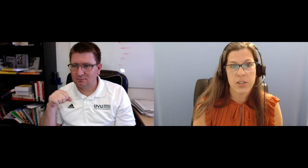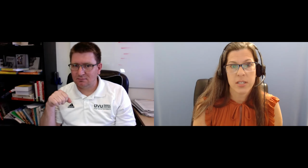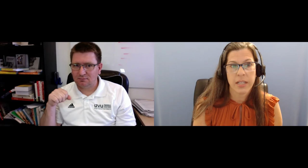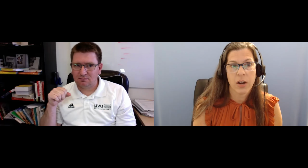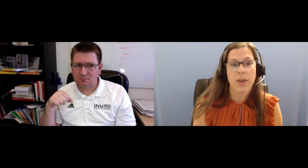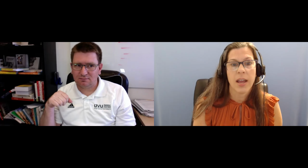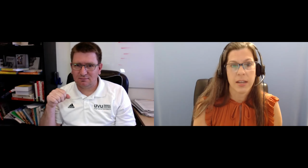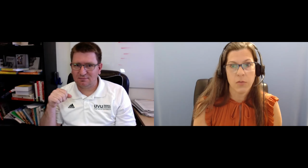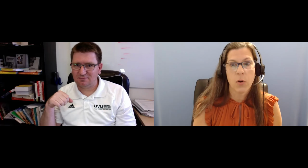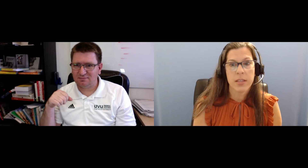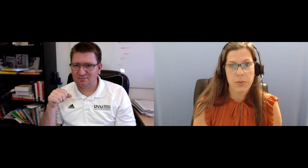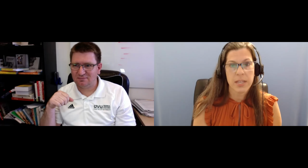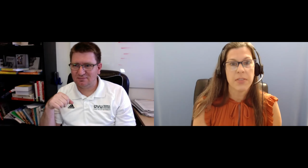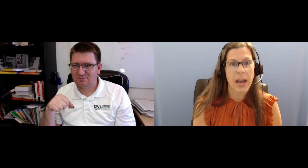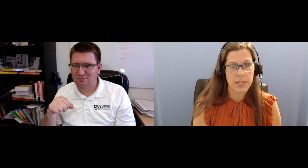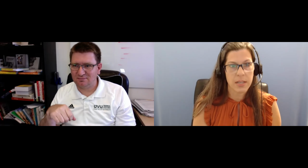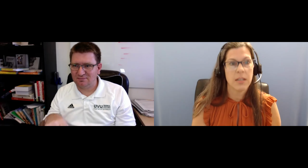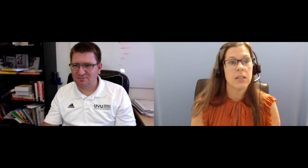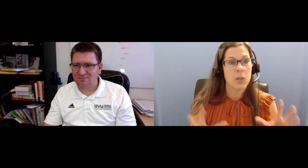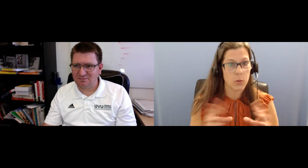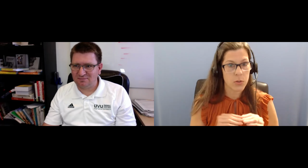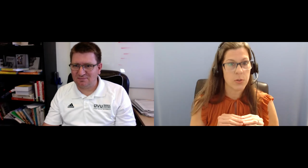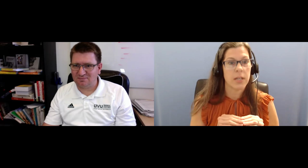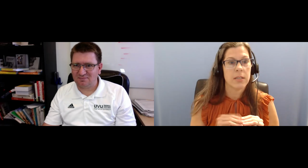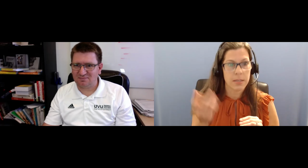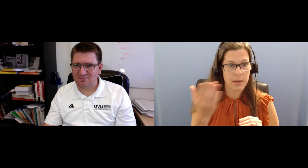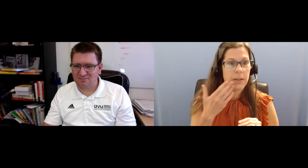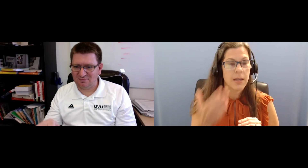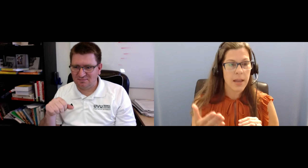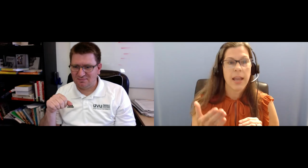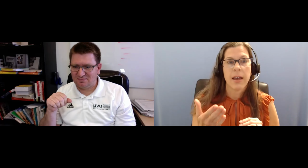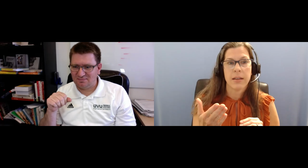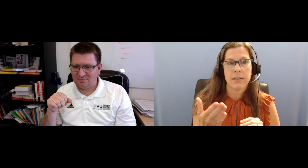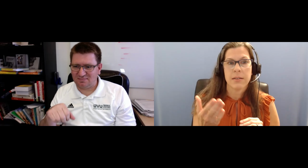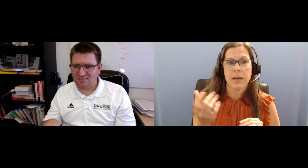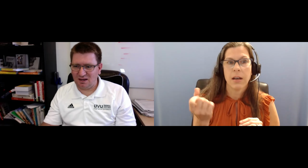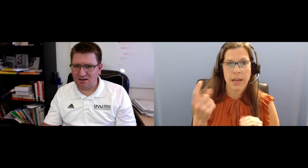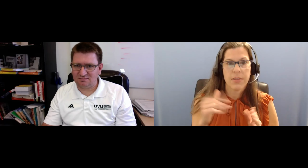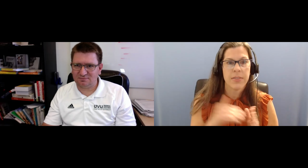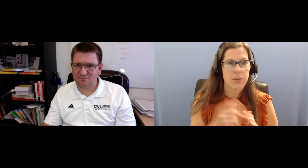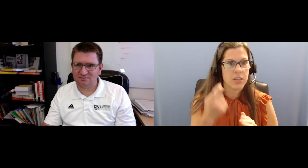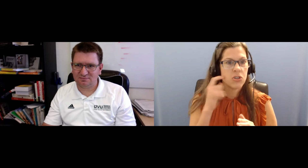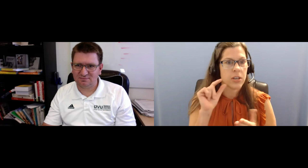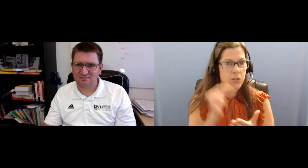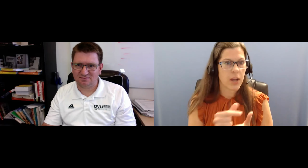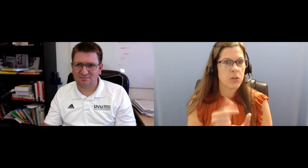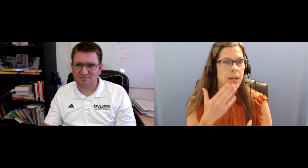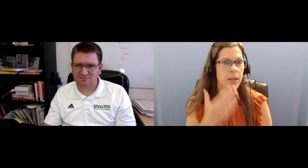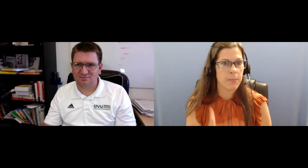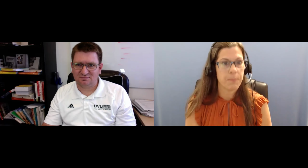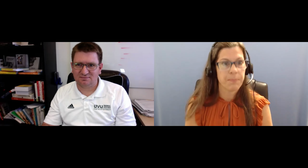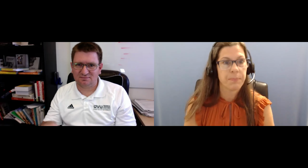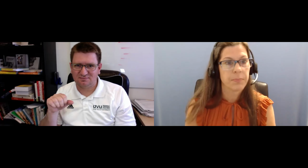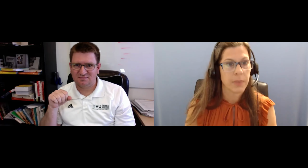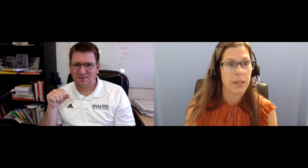So just clarifying, 43,000 total students and 11,000 just